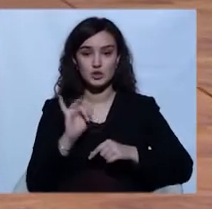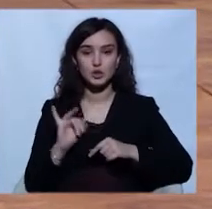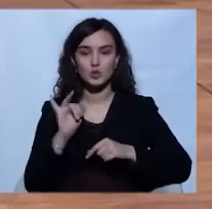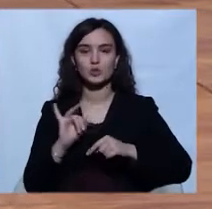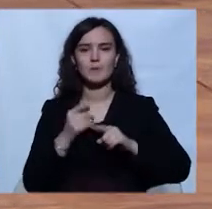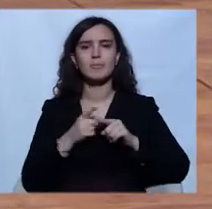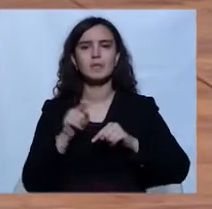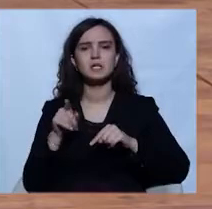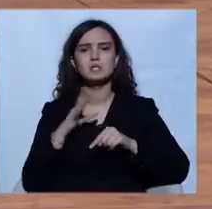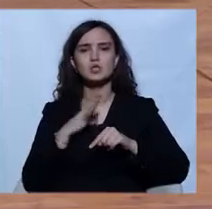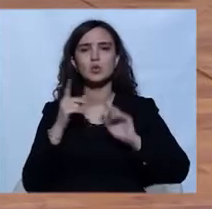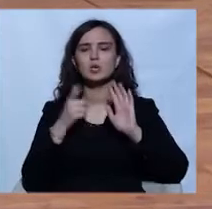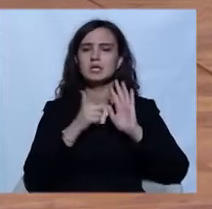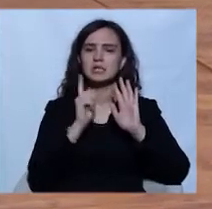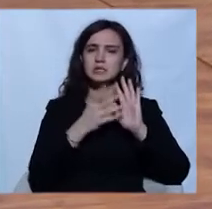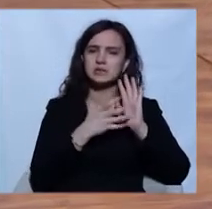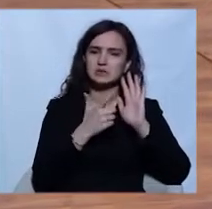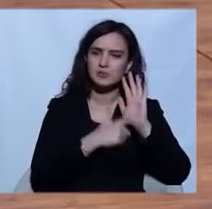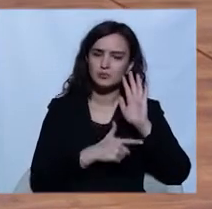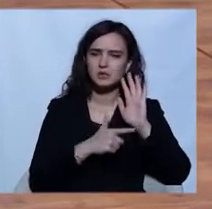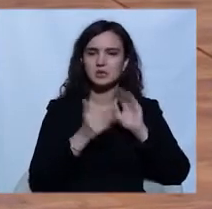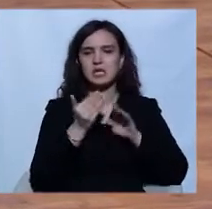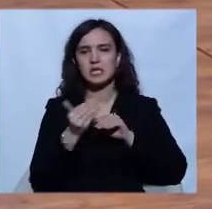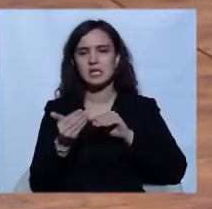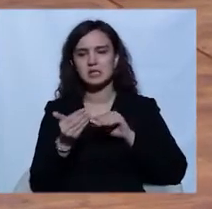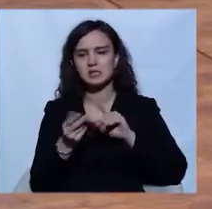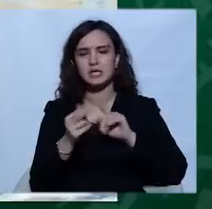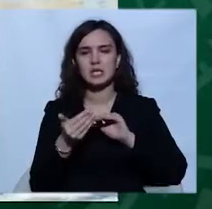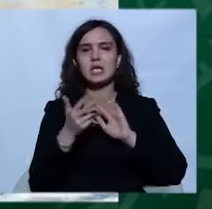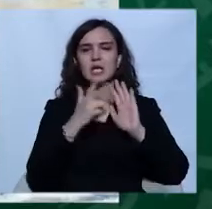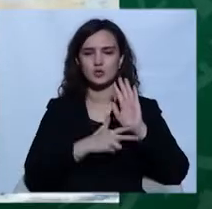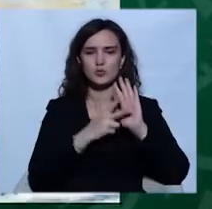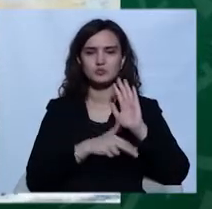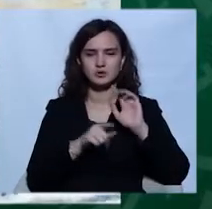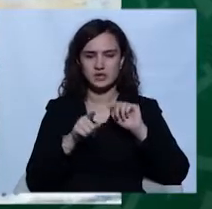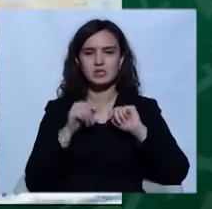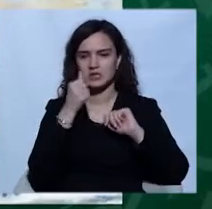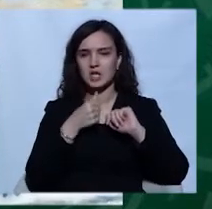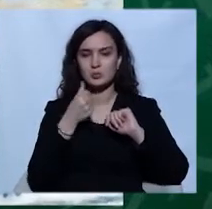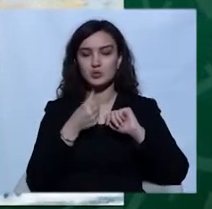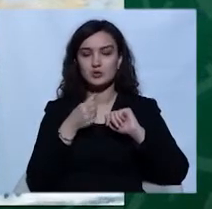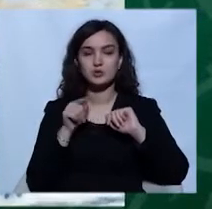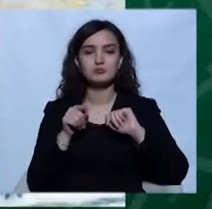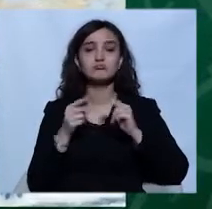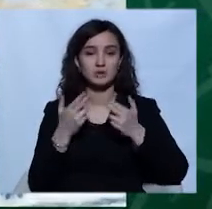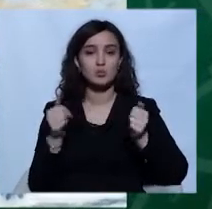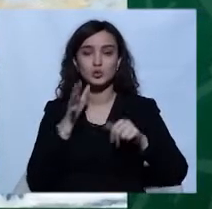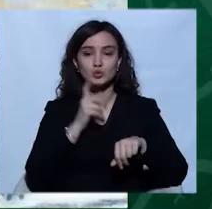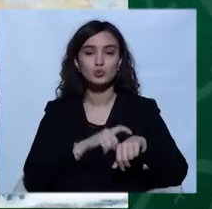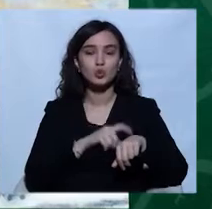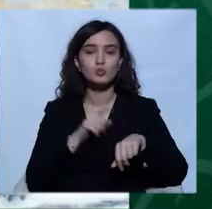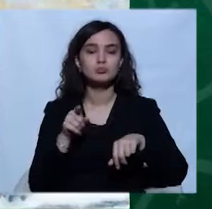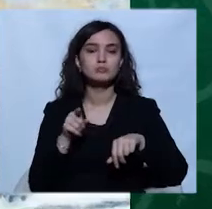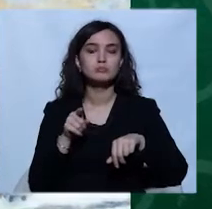So it is, of course, set in the 17th century and the early 18th century. which is, of course, the time that